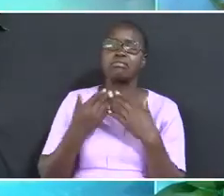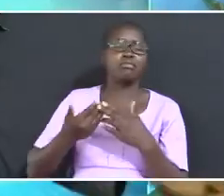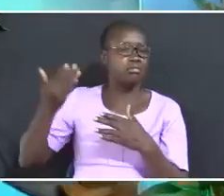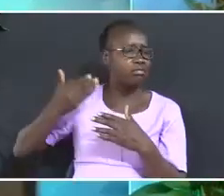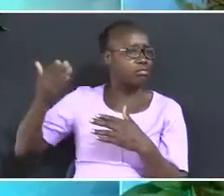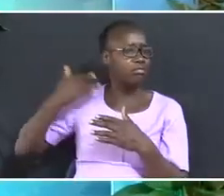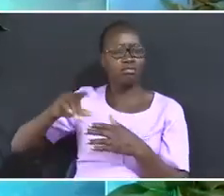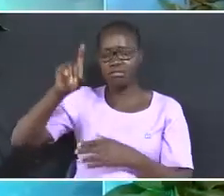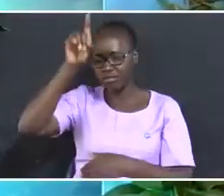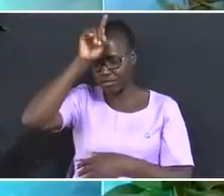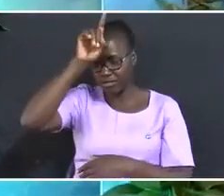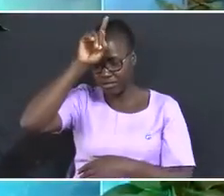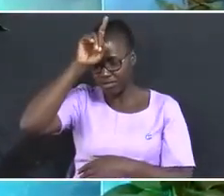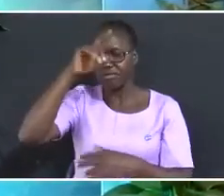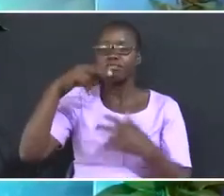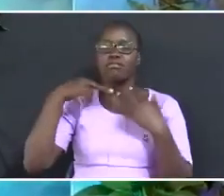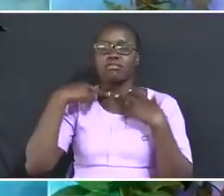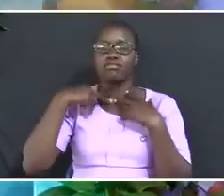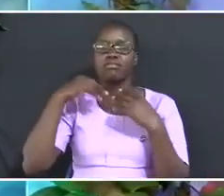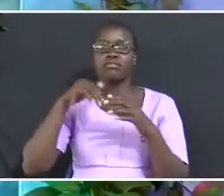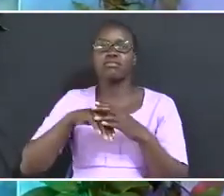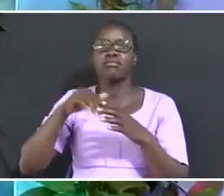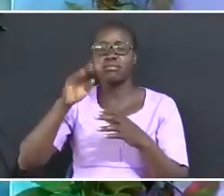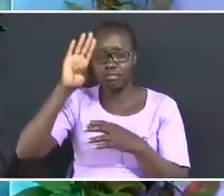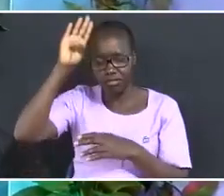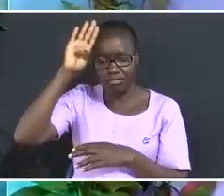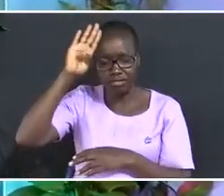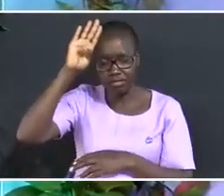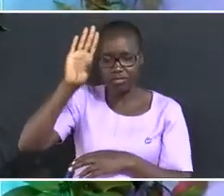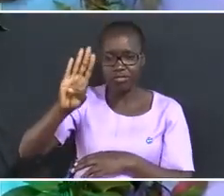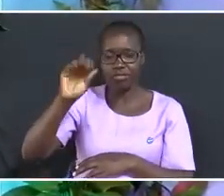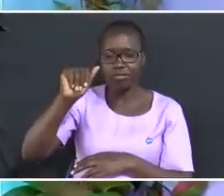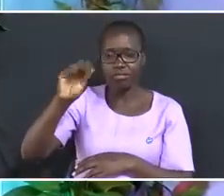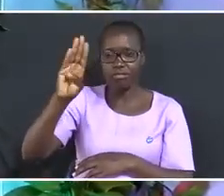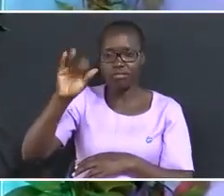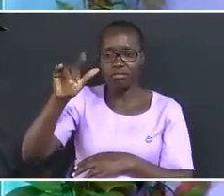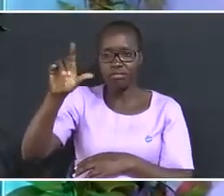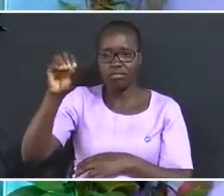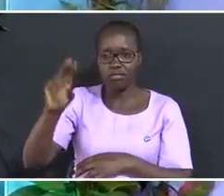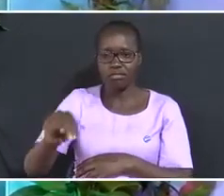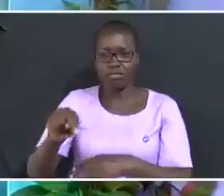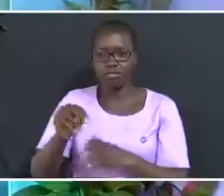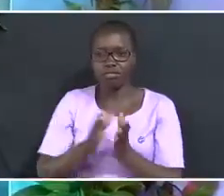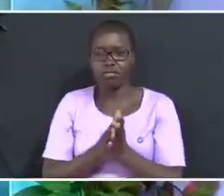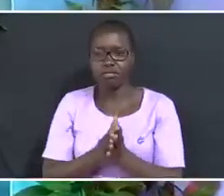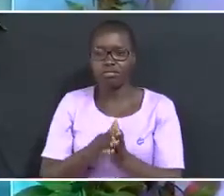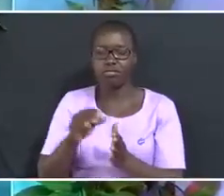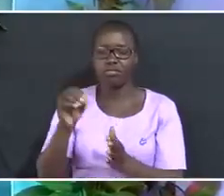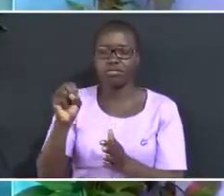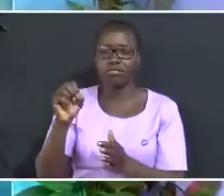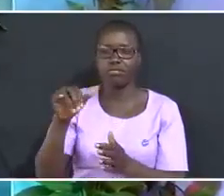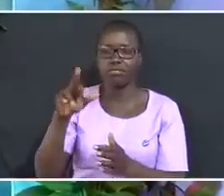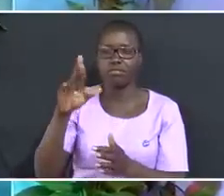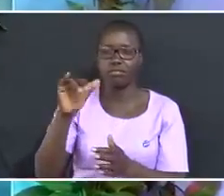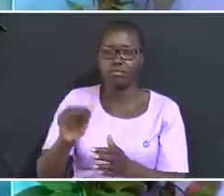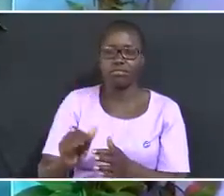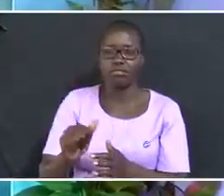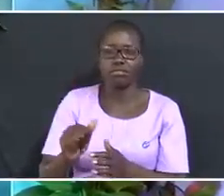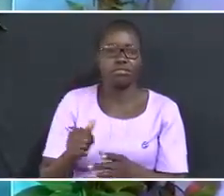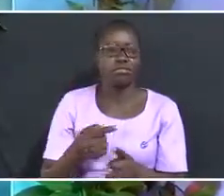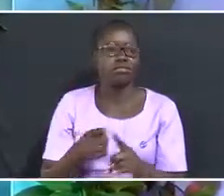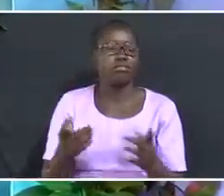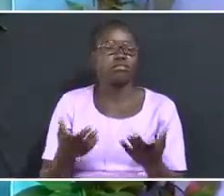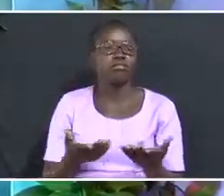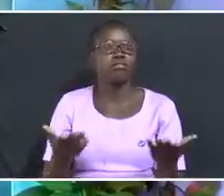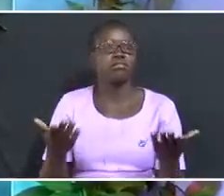in Egypt, they had been slaves in Babylon, they had been slaves in Syria. They were there. But you know, there